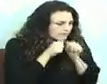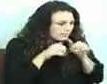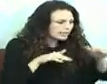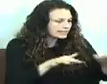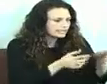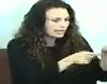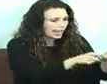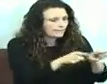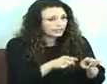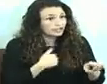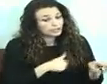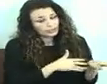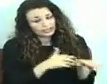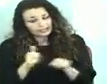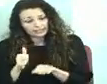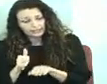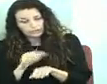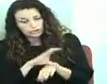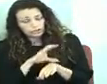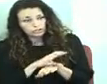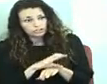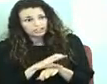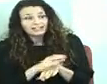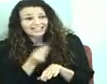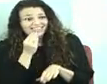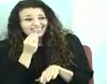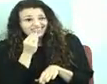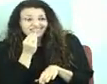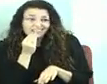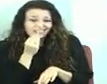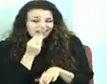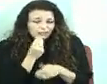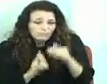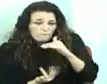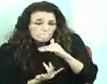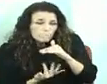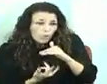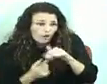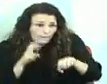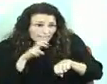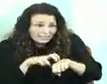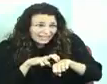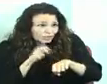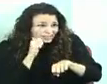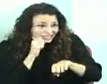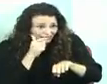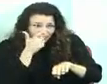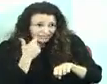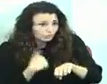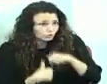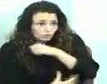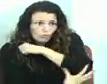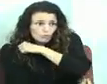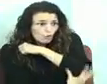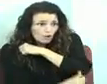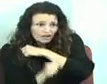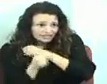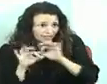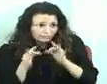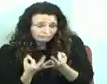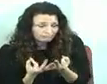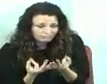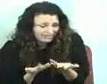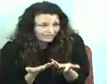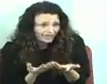have boiled potato skins for lunch for 10 people, but, you know, she did what she felt was a responsibility on her behalf, because she knew